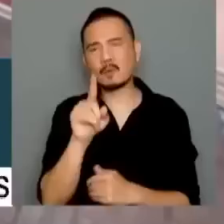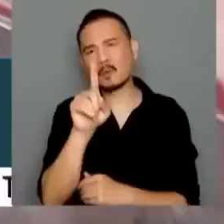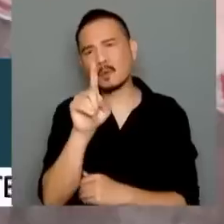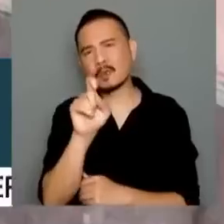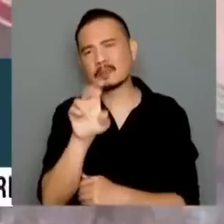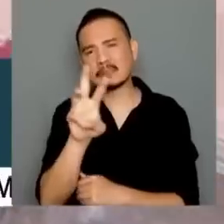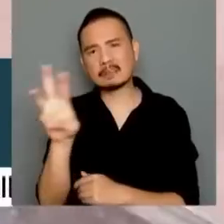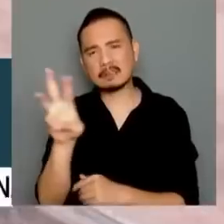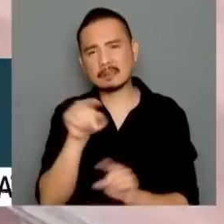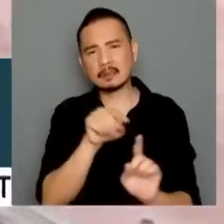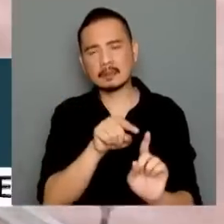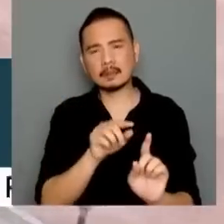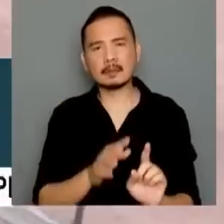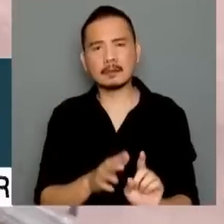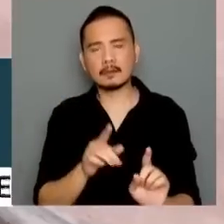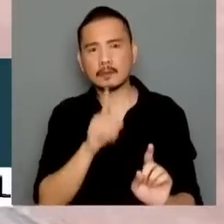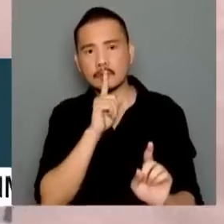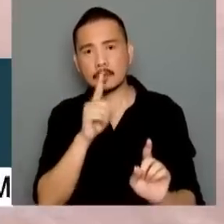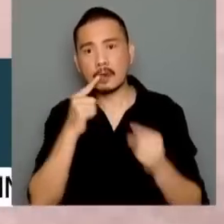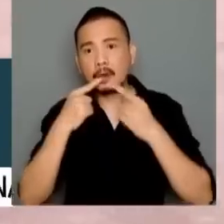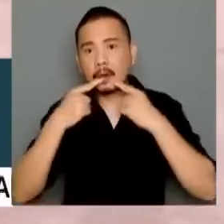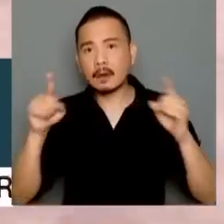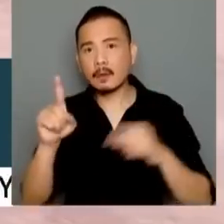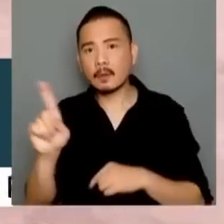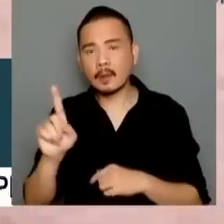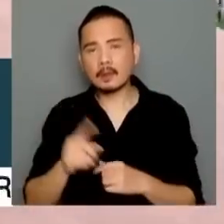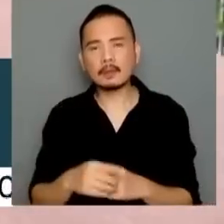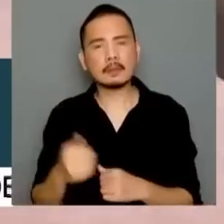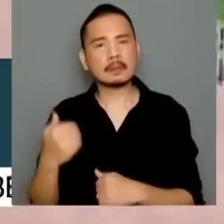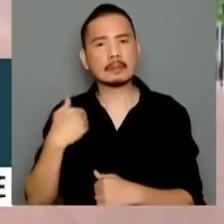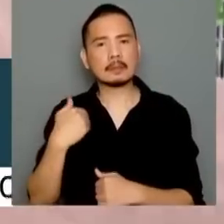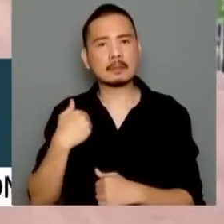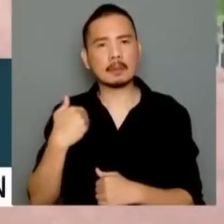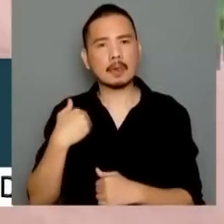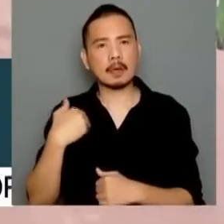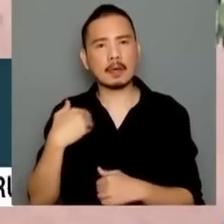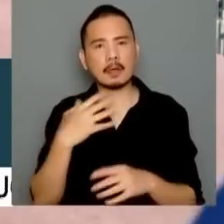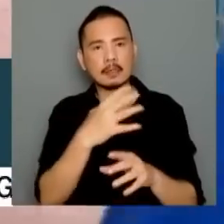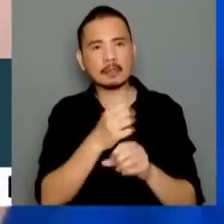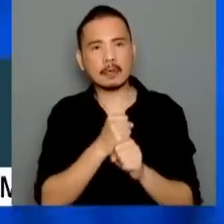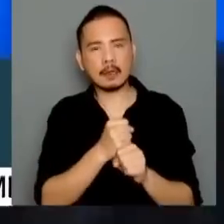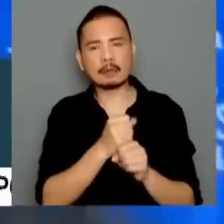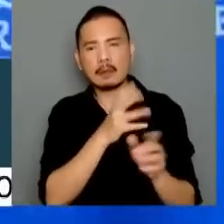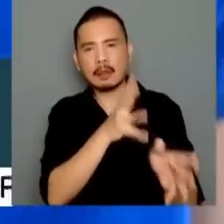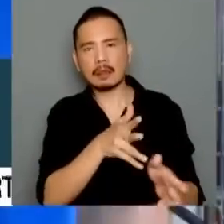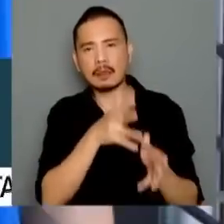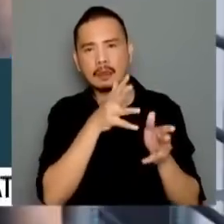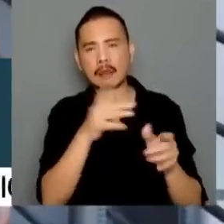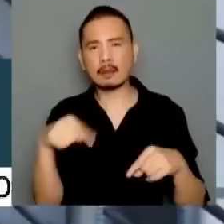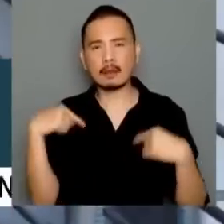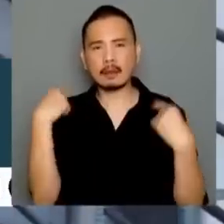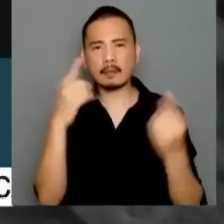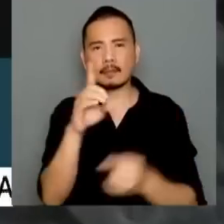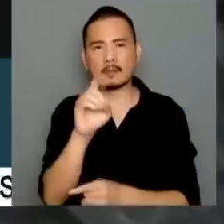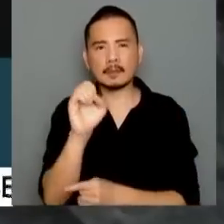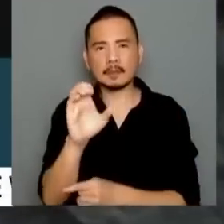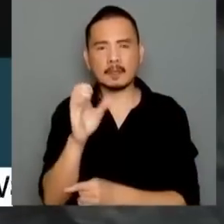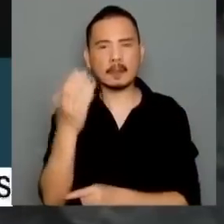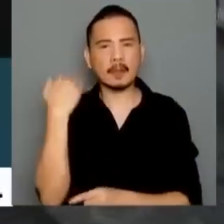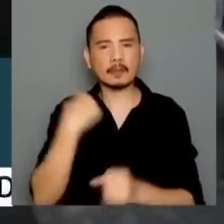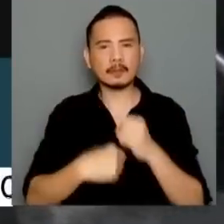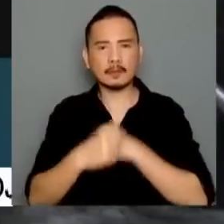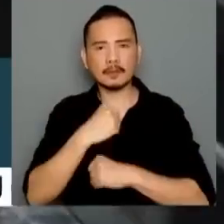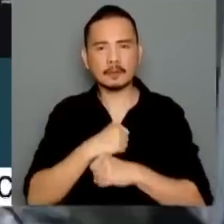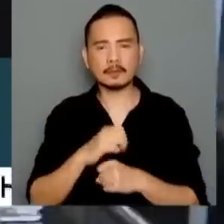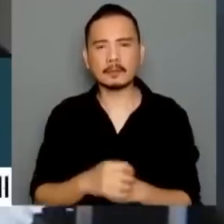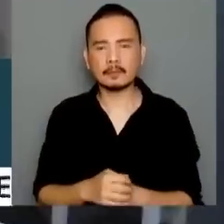Funeral Services earlier said, were left unclaimed for months now, some since December last year. Yesterday, the Bureau Corps took 10